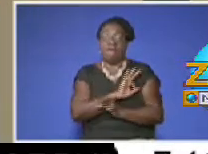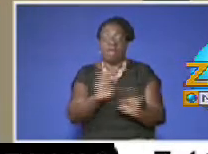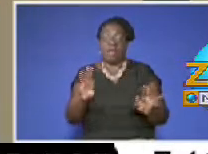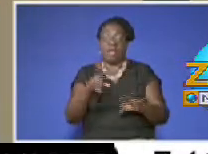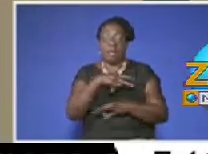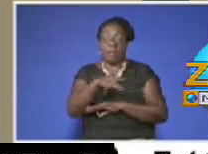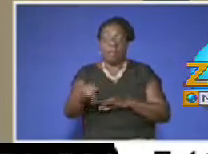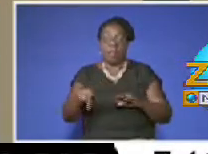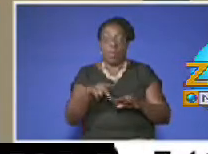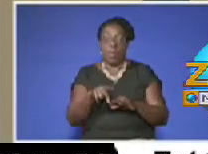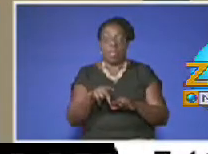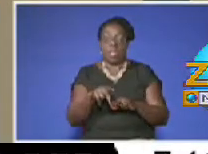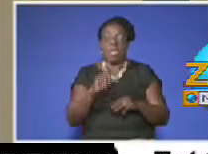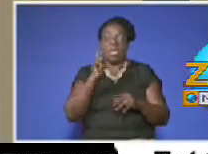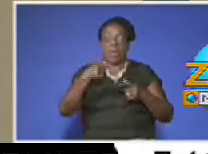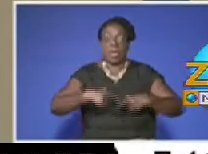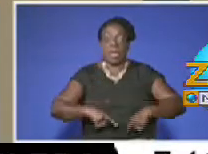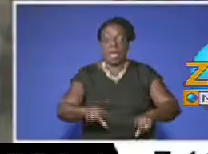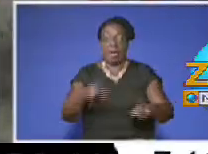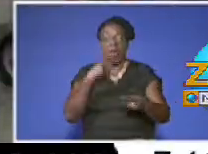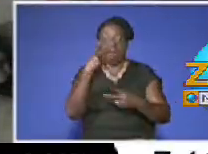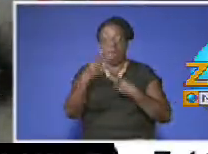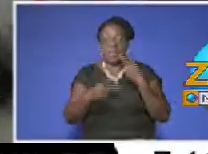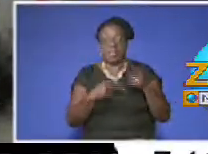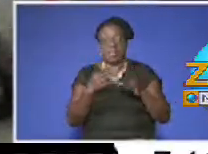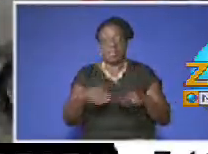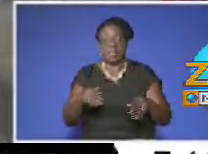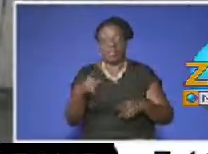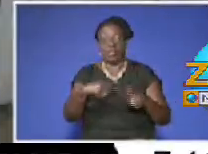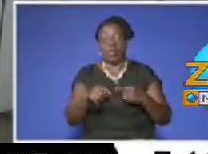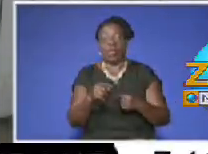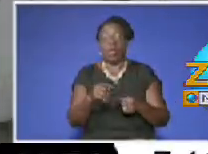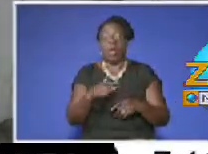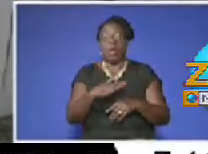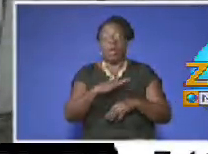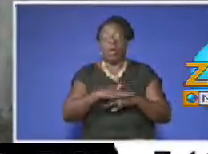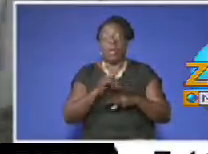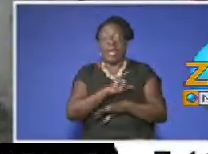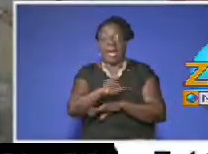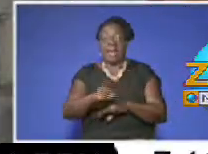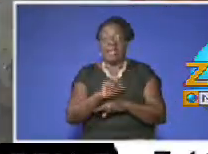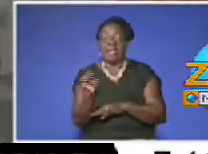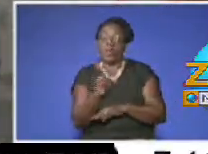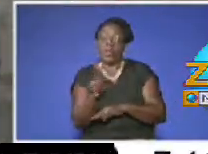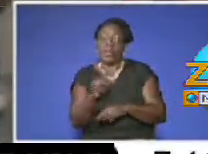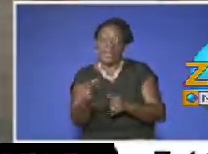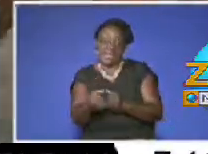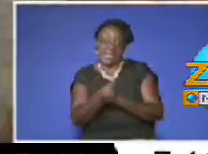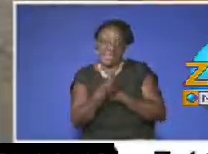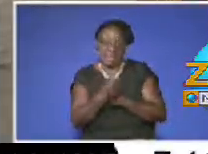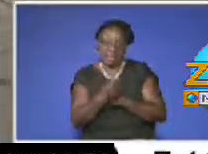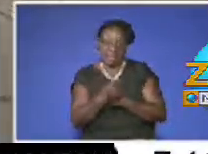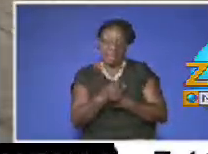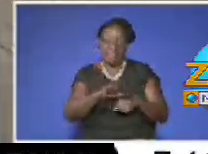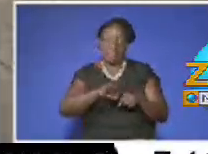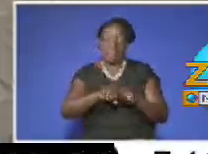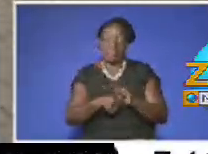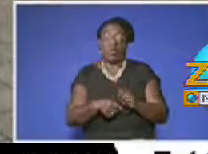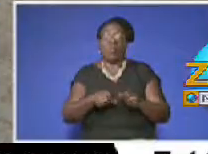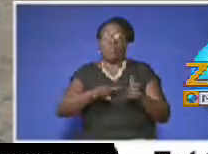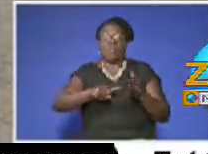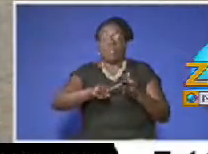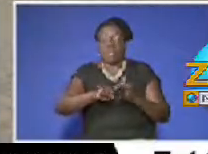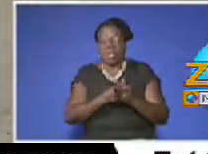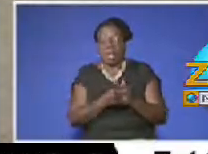their guests to go on excursions to demonstrate very high health and safety protocols. So businesses, get ready and start preparing yourself for